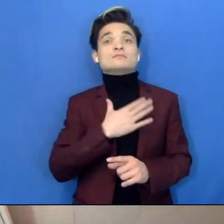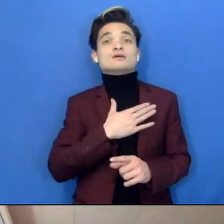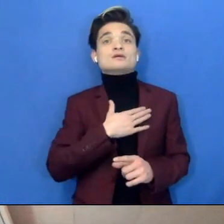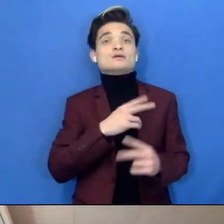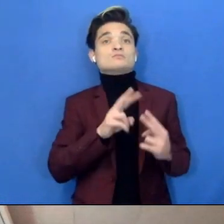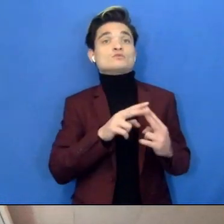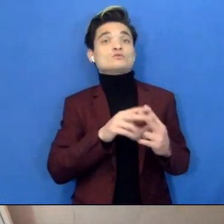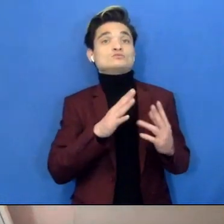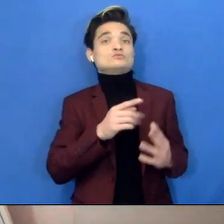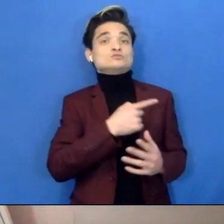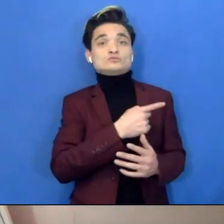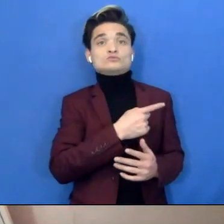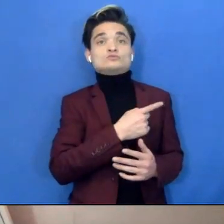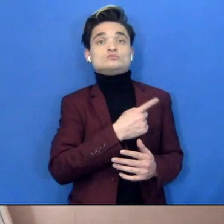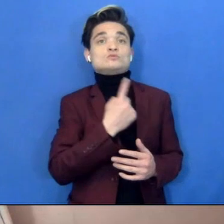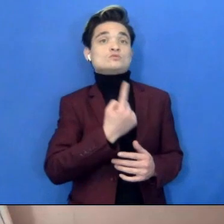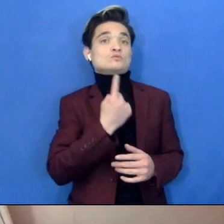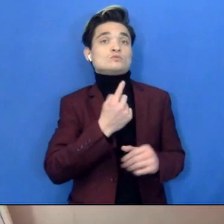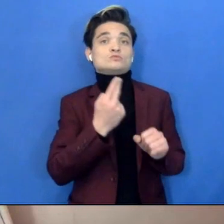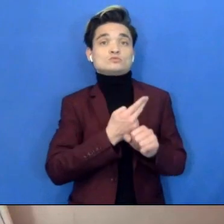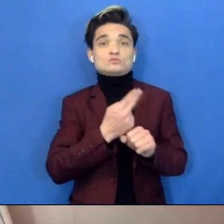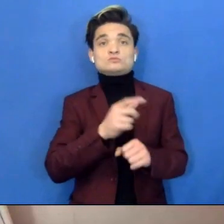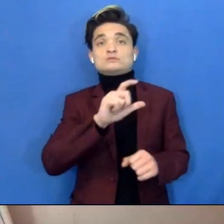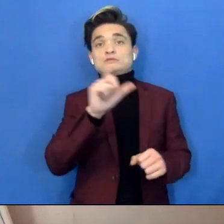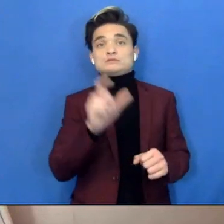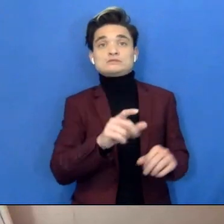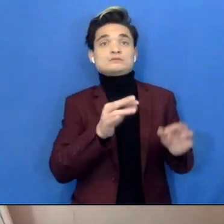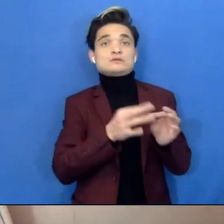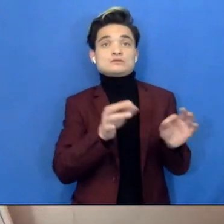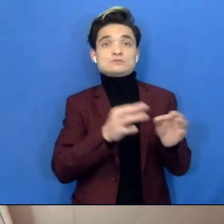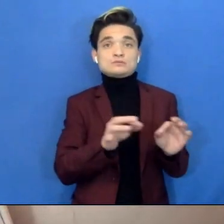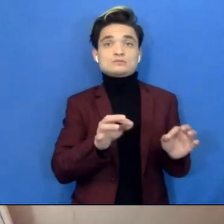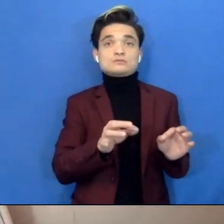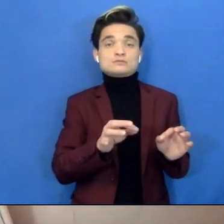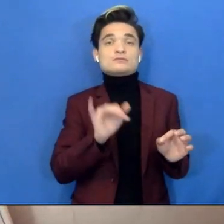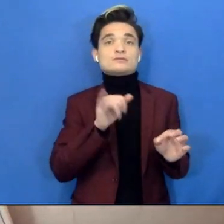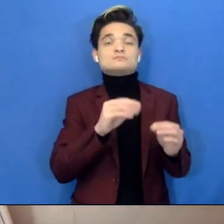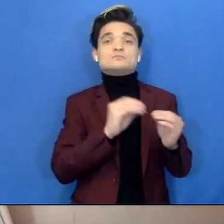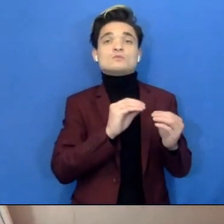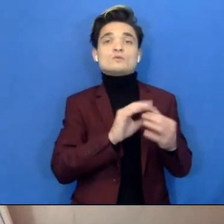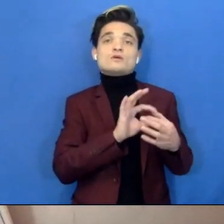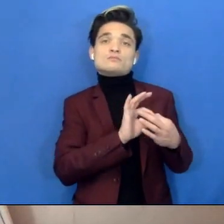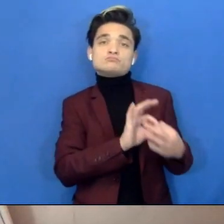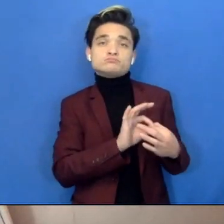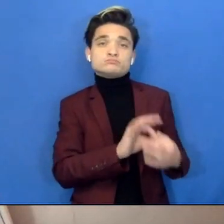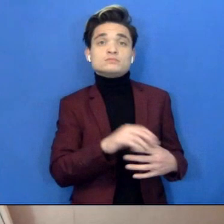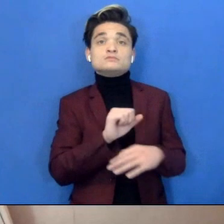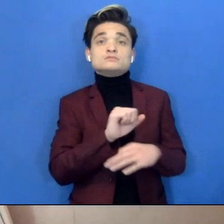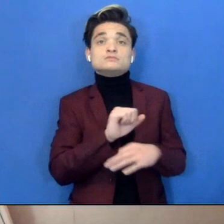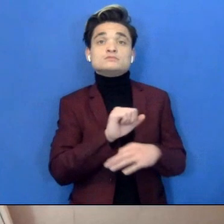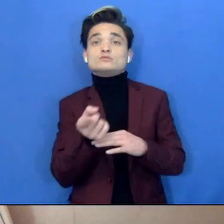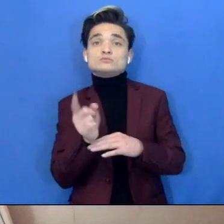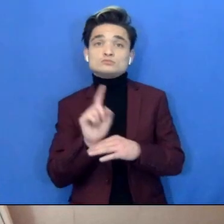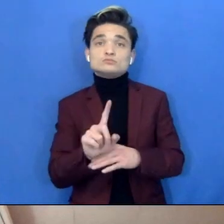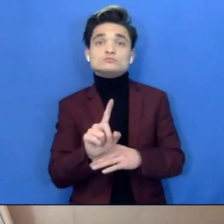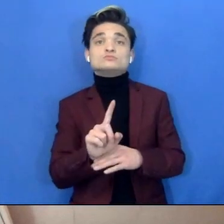on stage and I use a different language, I realize how I bring this background with me. So